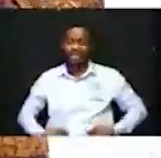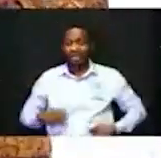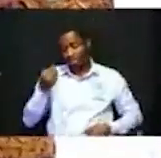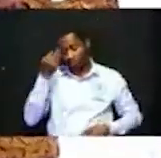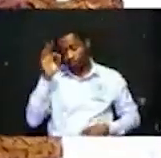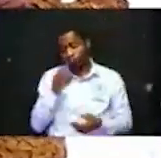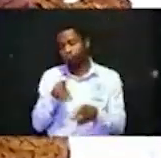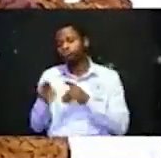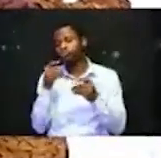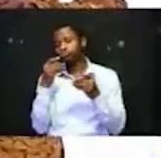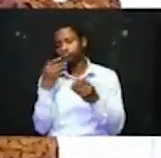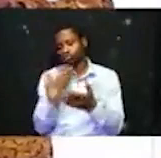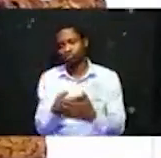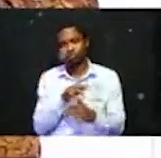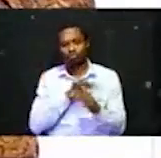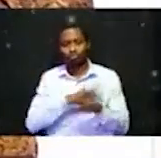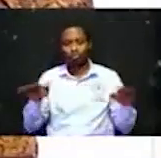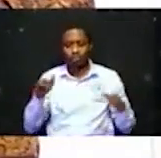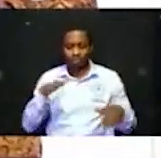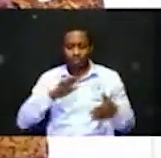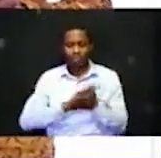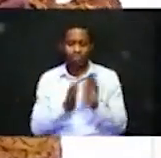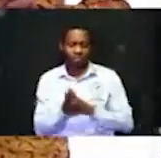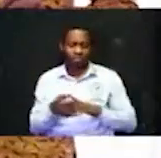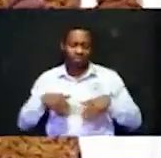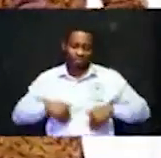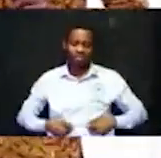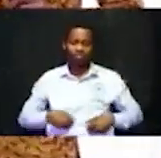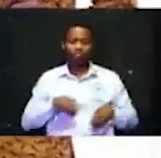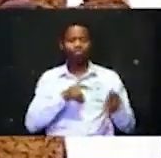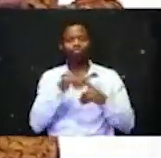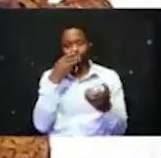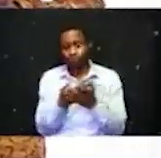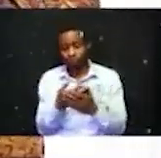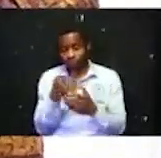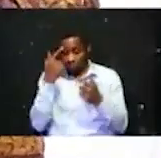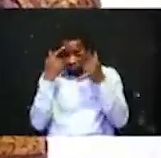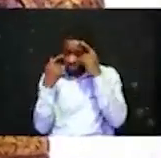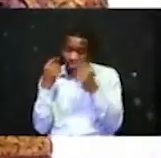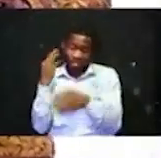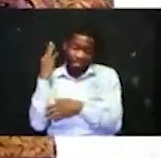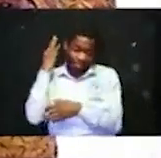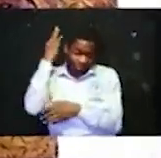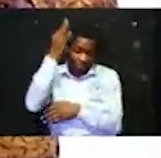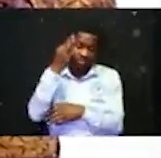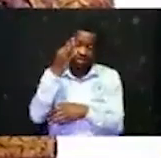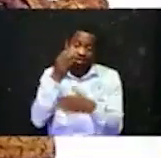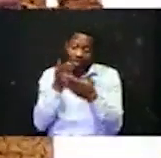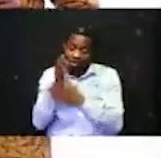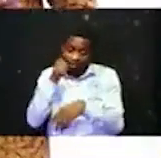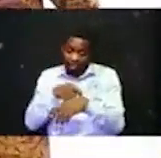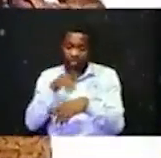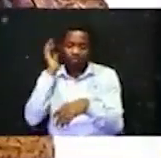ye mu. Let us not be weary in doing good, for at the proper time you reap a harvest if you do not give